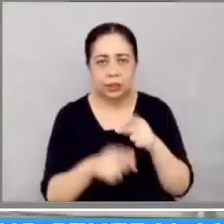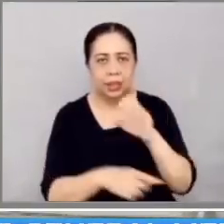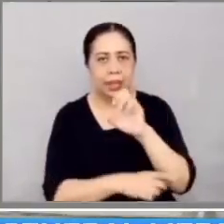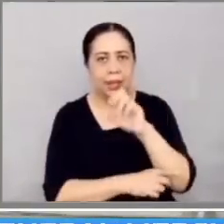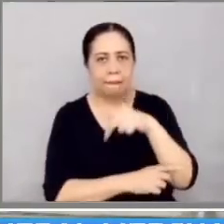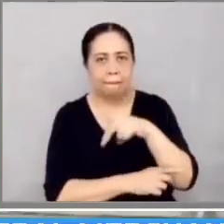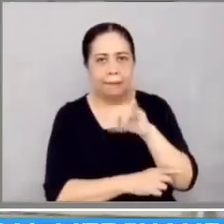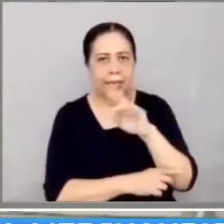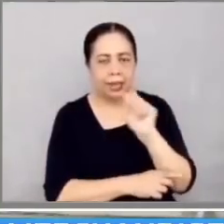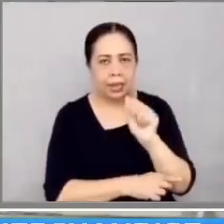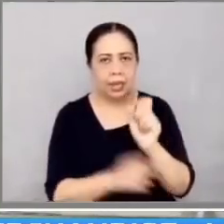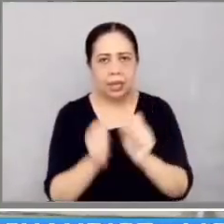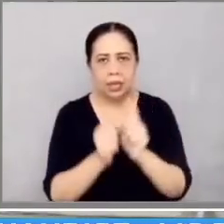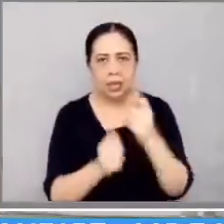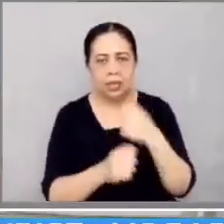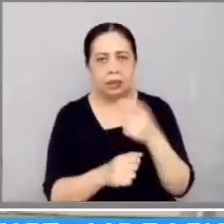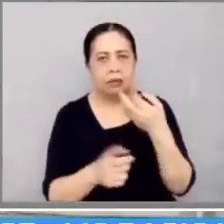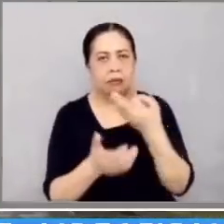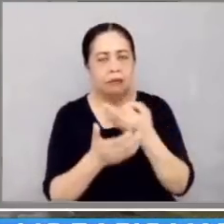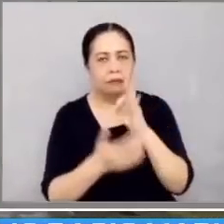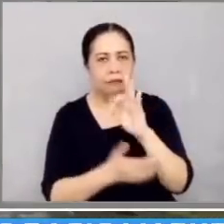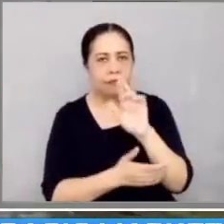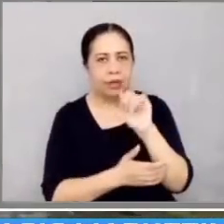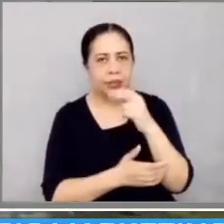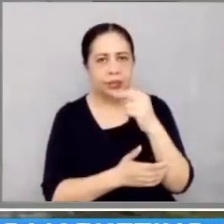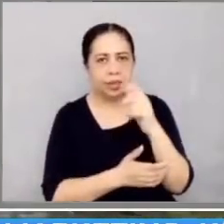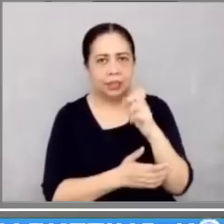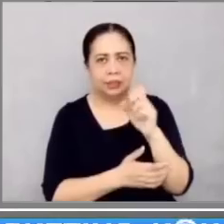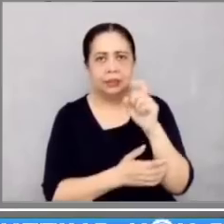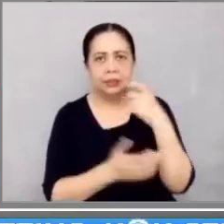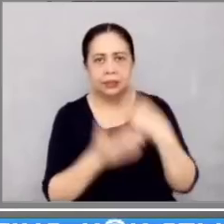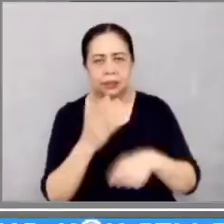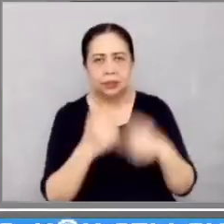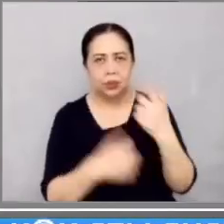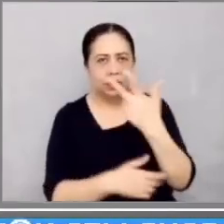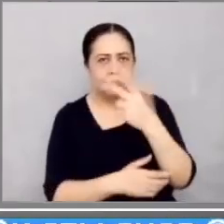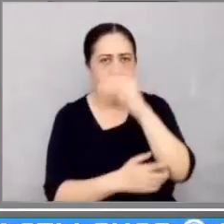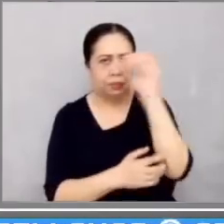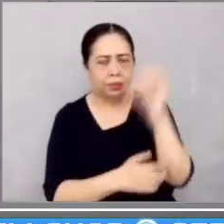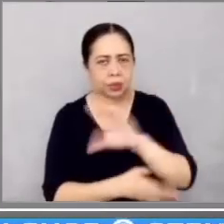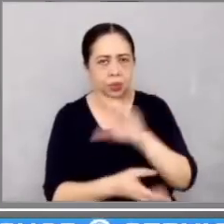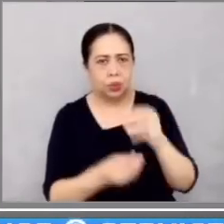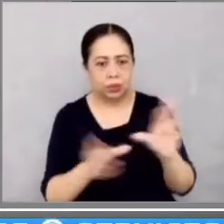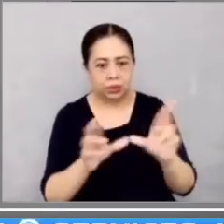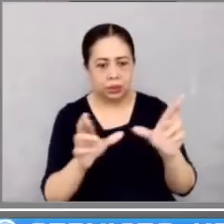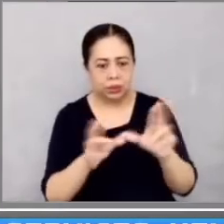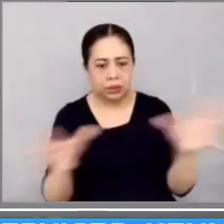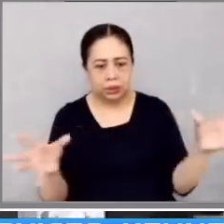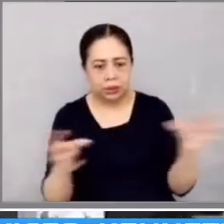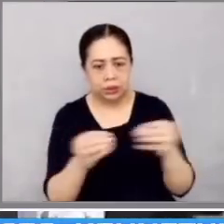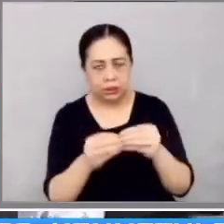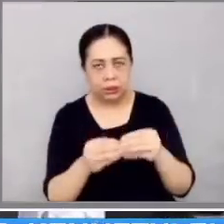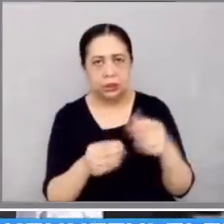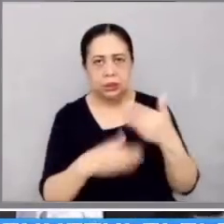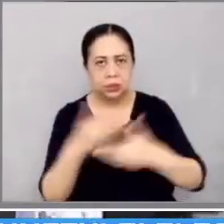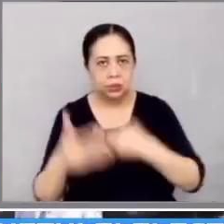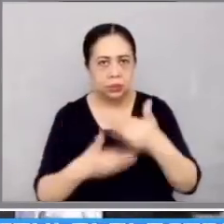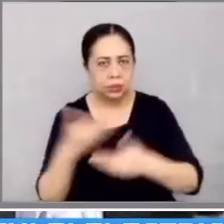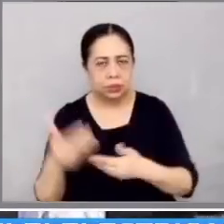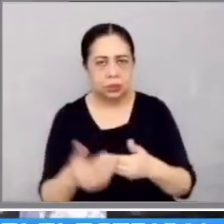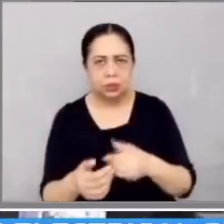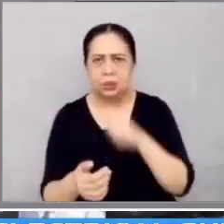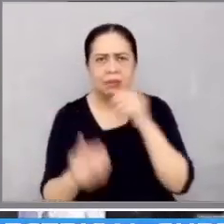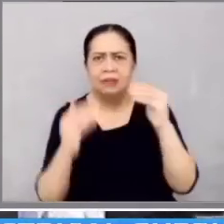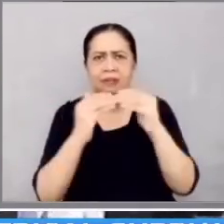maliban sa franchise tax na 3% ng lahat ng gross receipts ng operasyon nito. Hindi raw ito pata sa